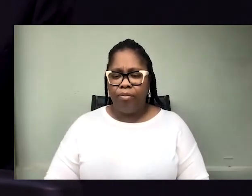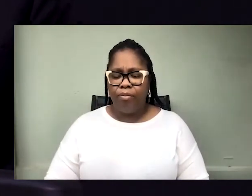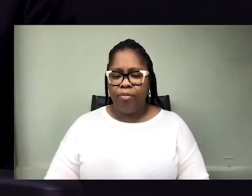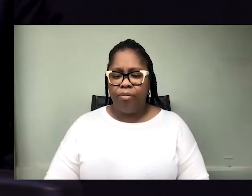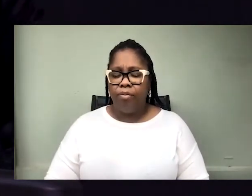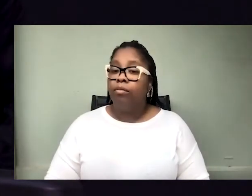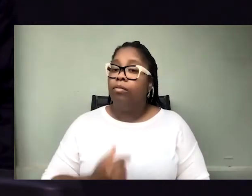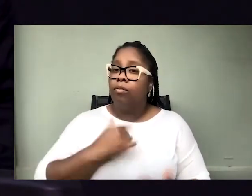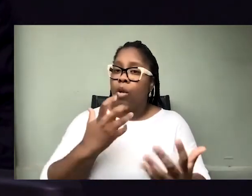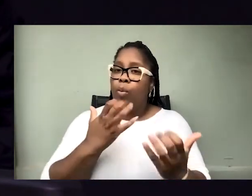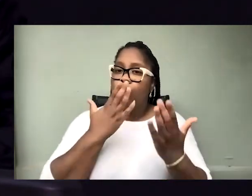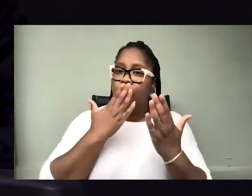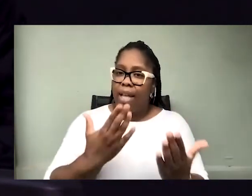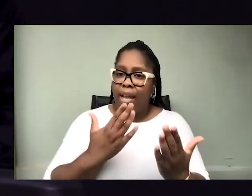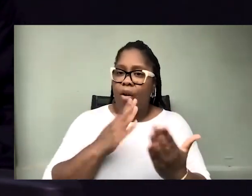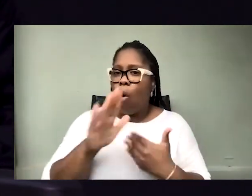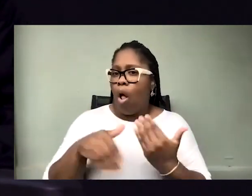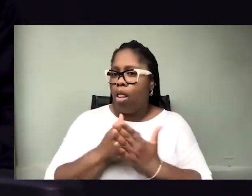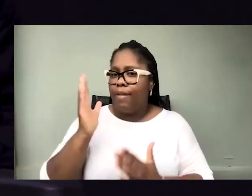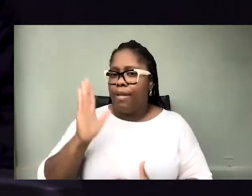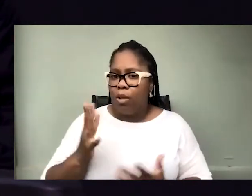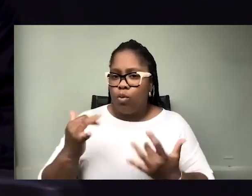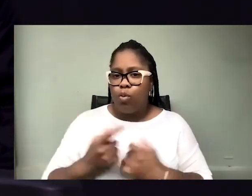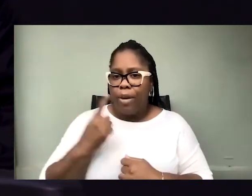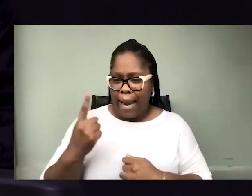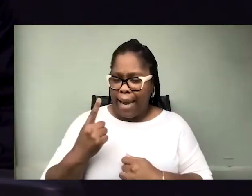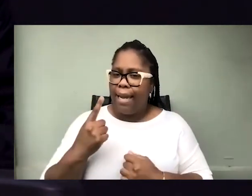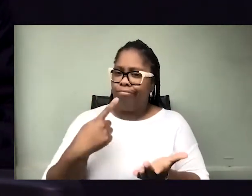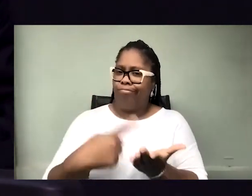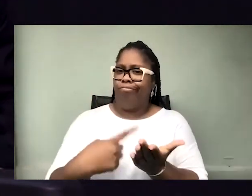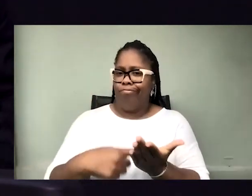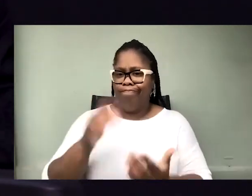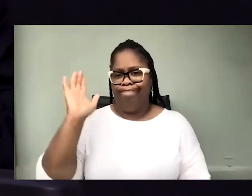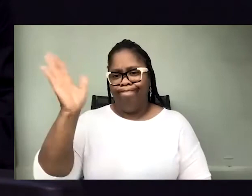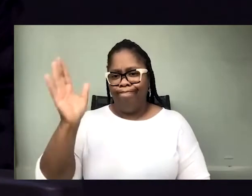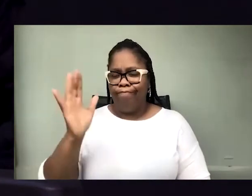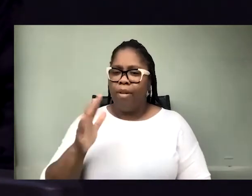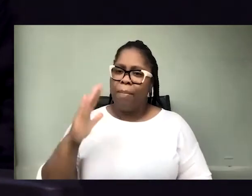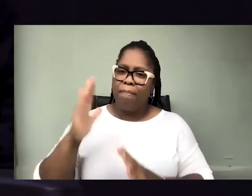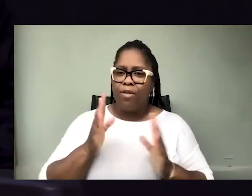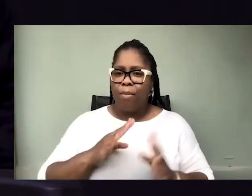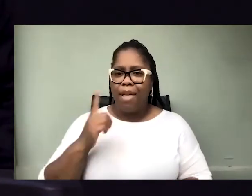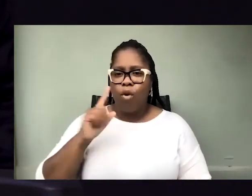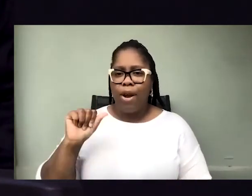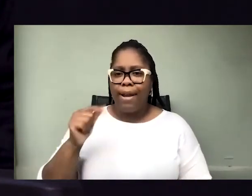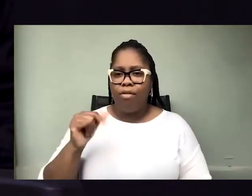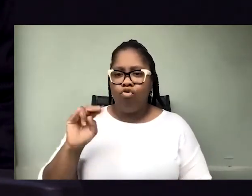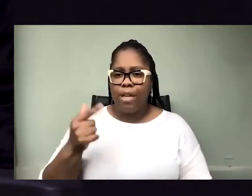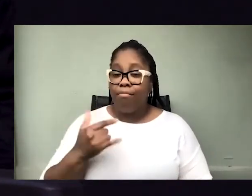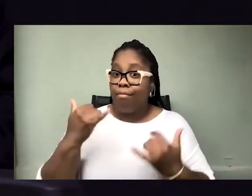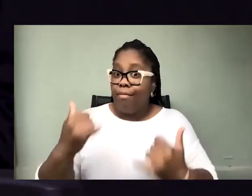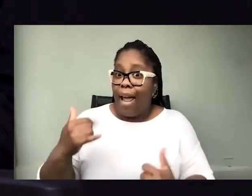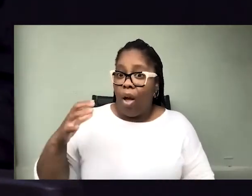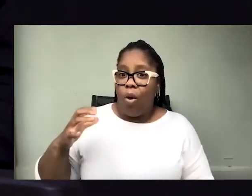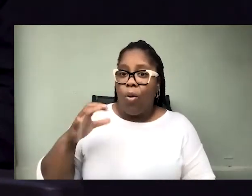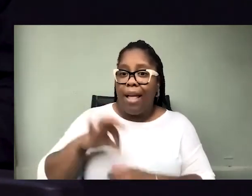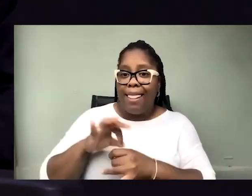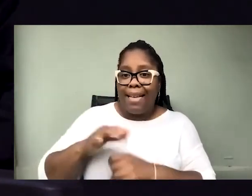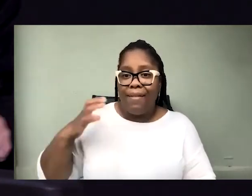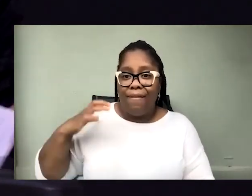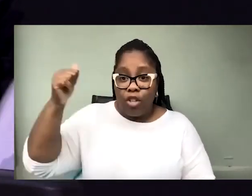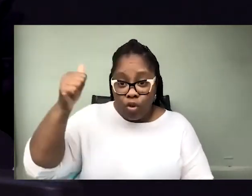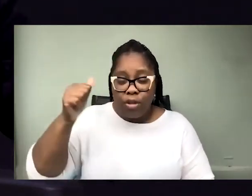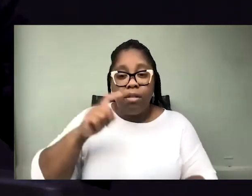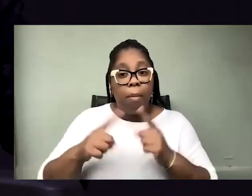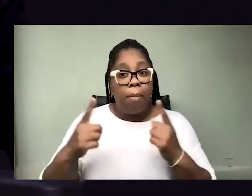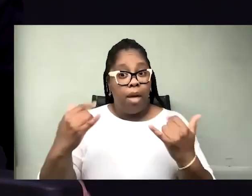I want to thank all the speakers today that spoke on the Master Plan for Aging. Now it's going to be time to hear from our elected officials, but in the meantime, we